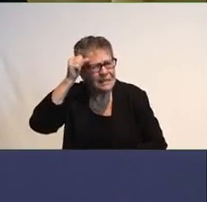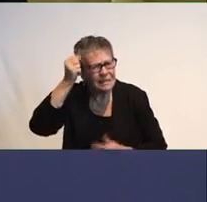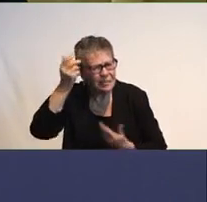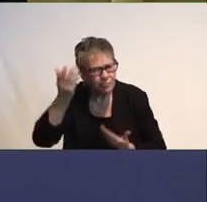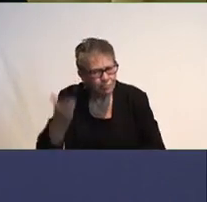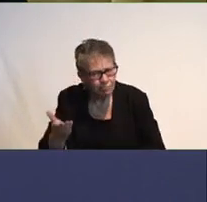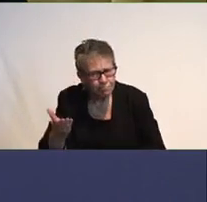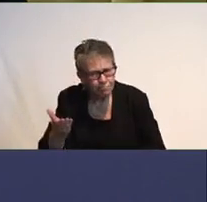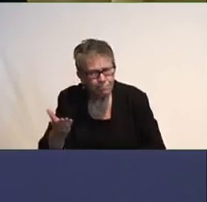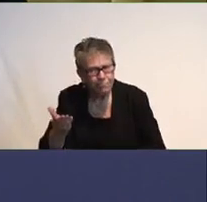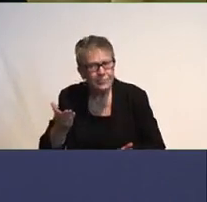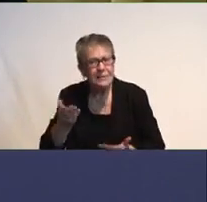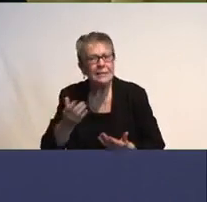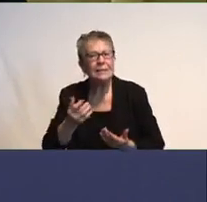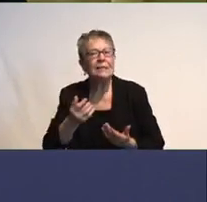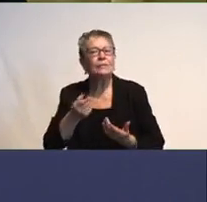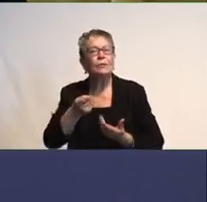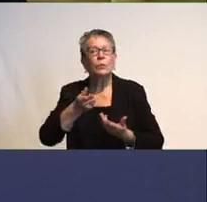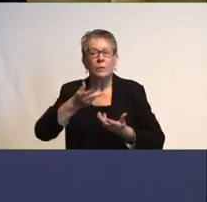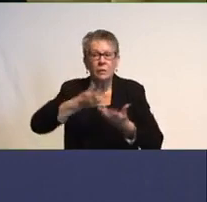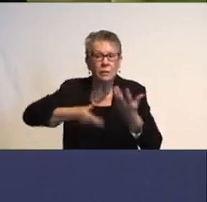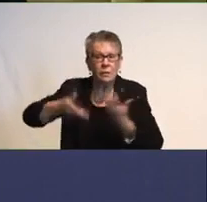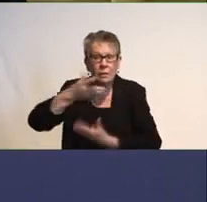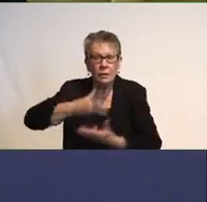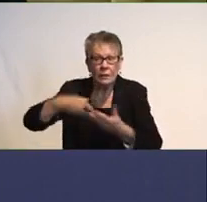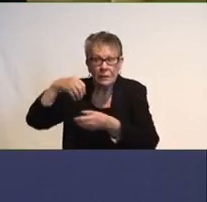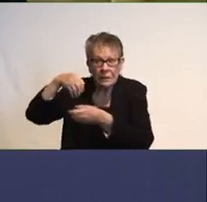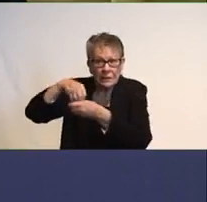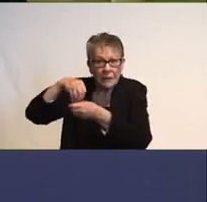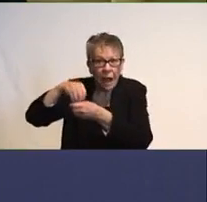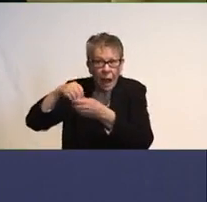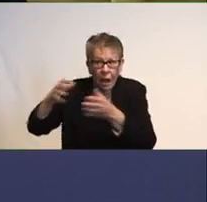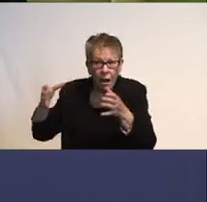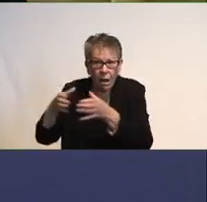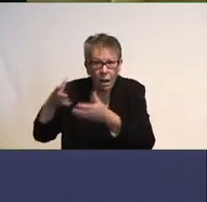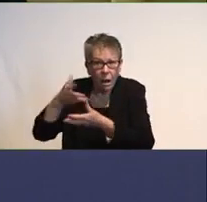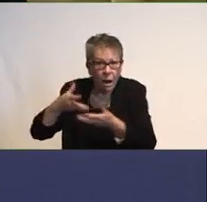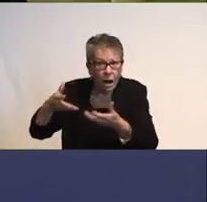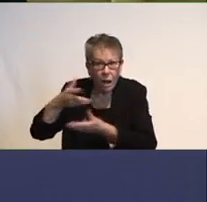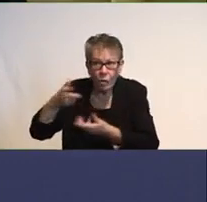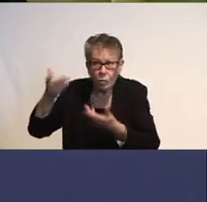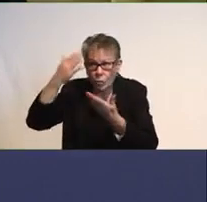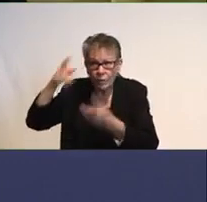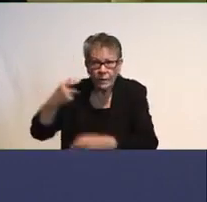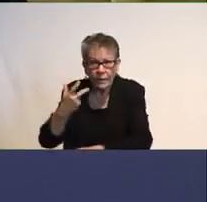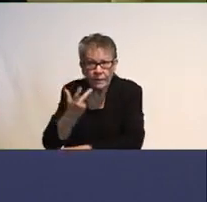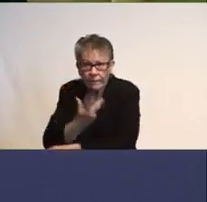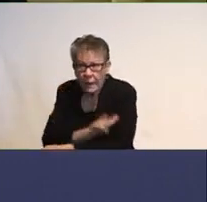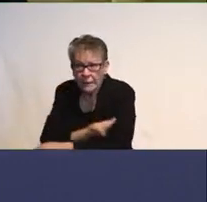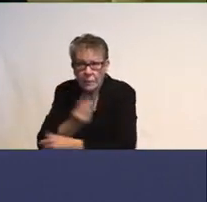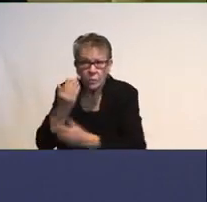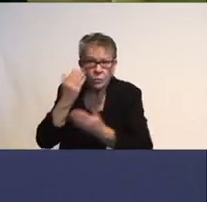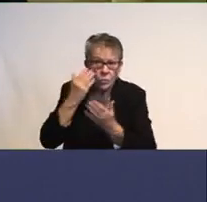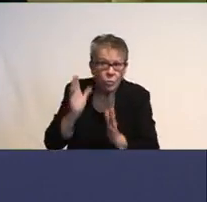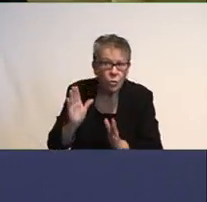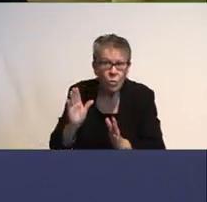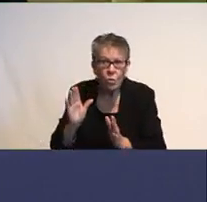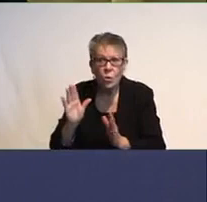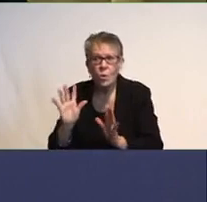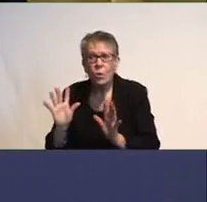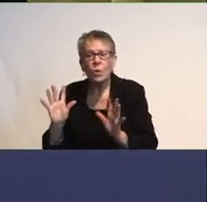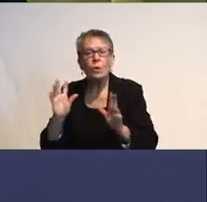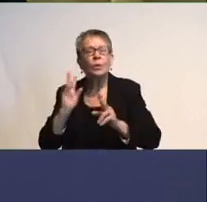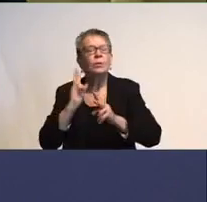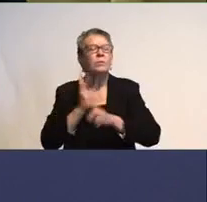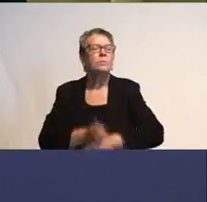Particularly if you're going to be gathering indoors with folks whose vaccination status are unknown, getting tested, being